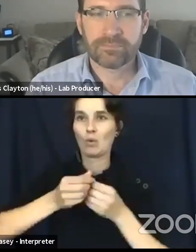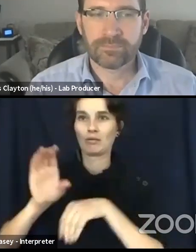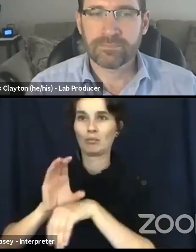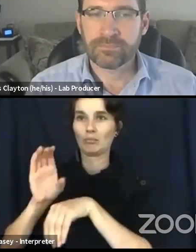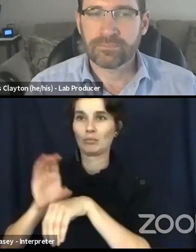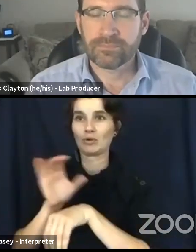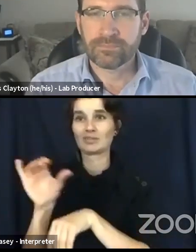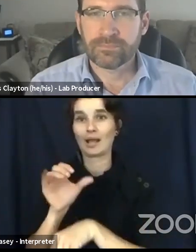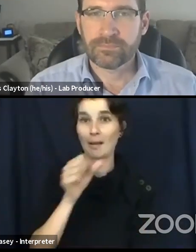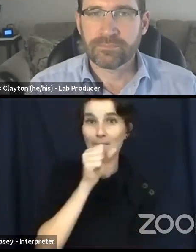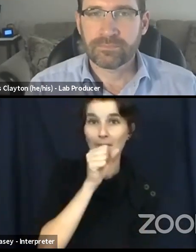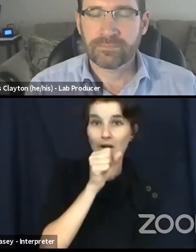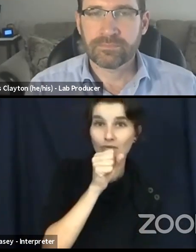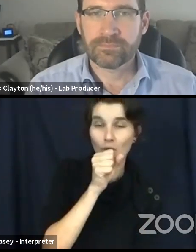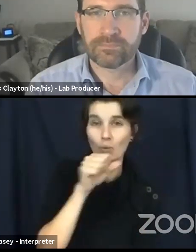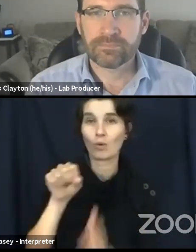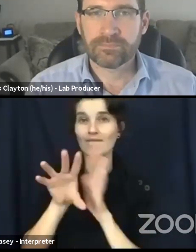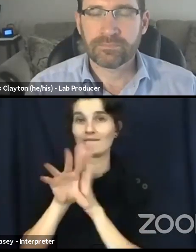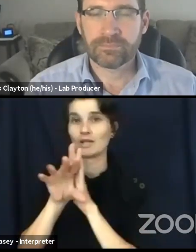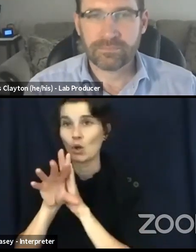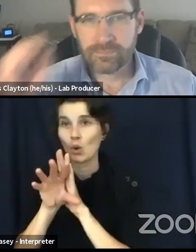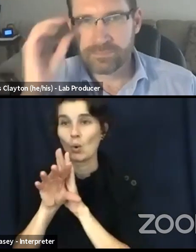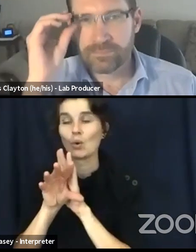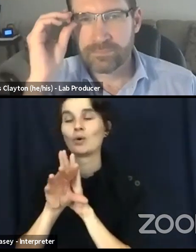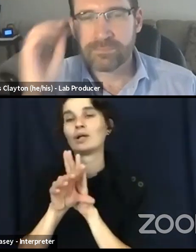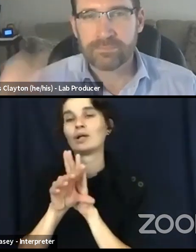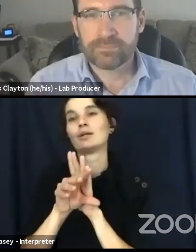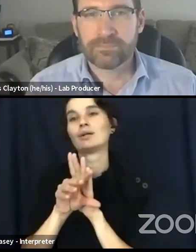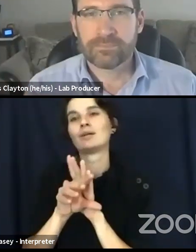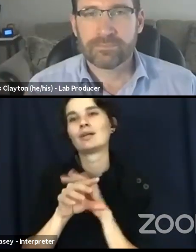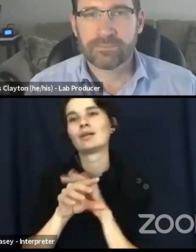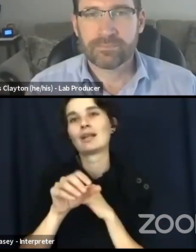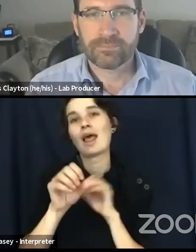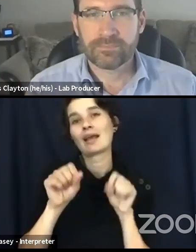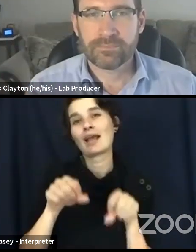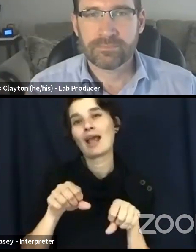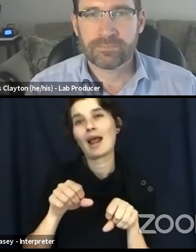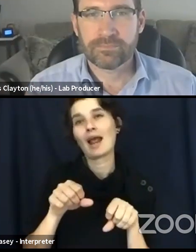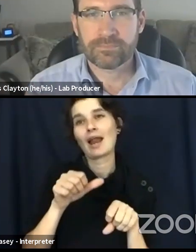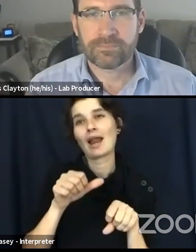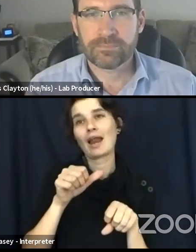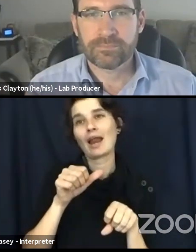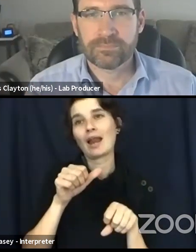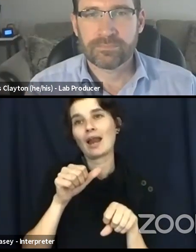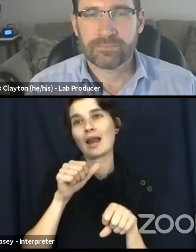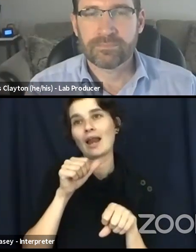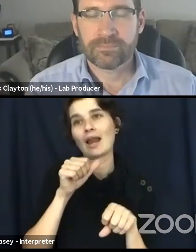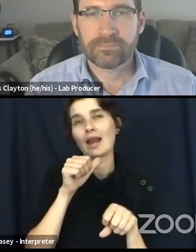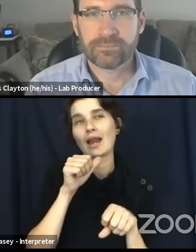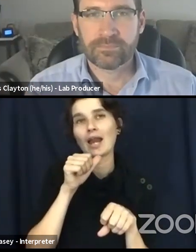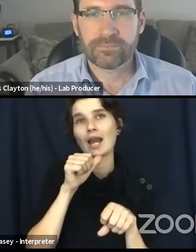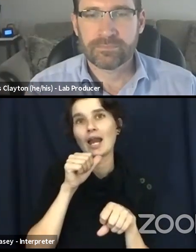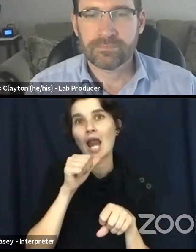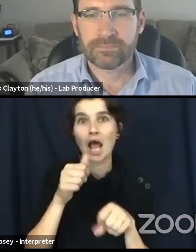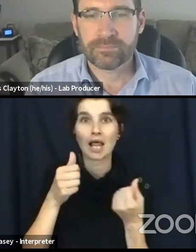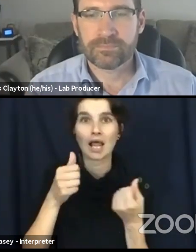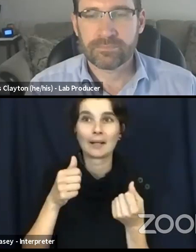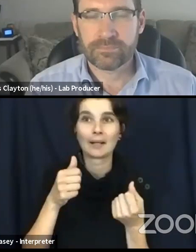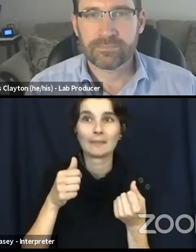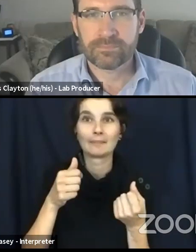or a video feed that can not pick up like, okay, here I see 30 different people's faces or I hear 30